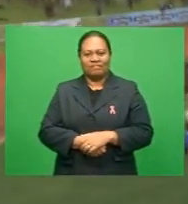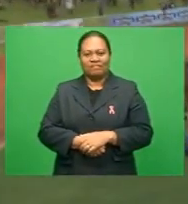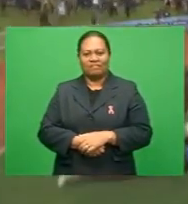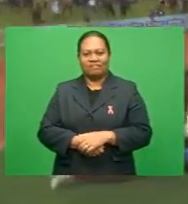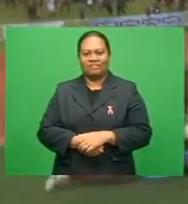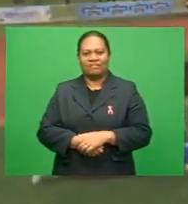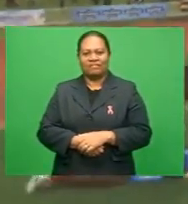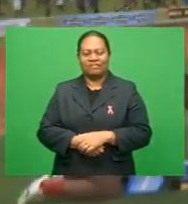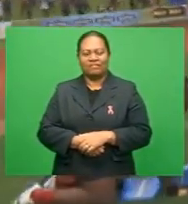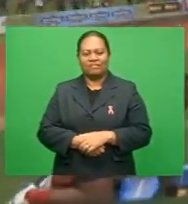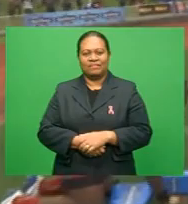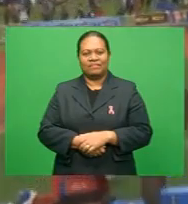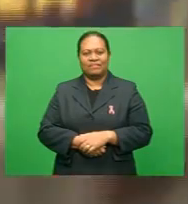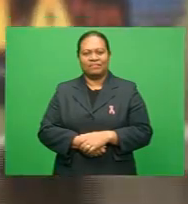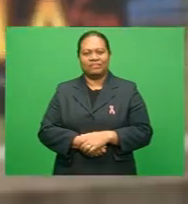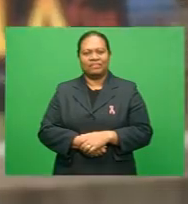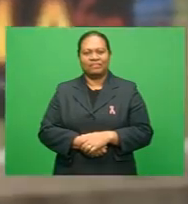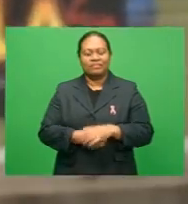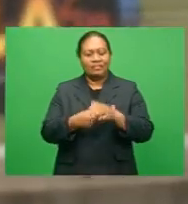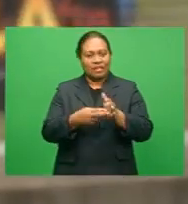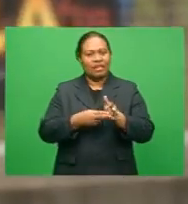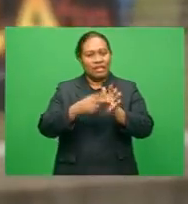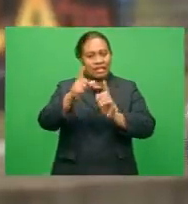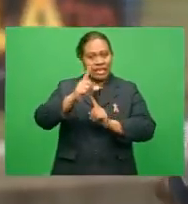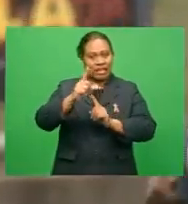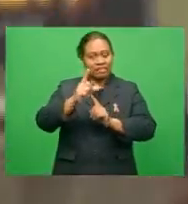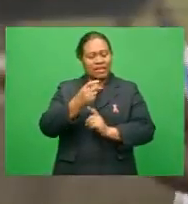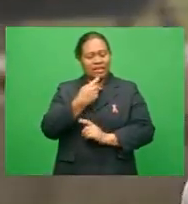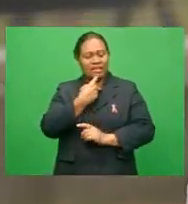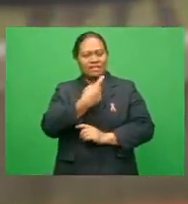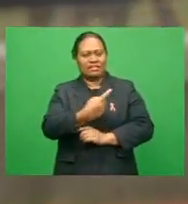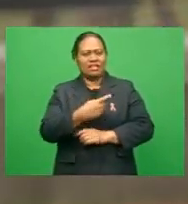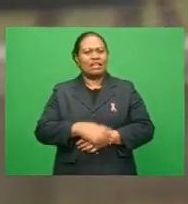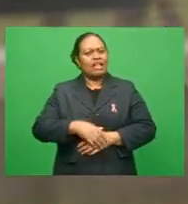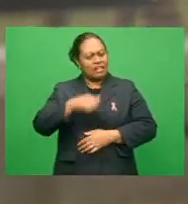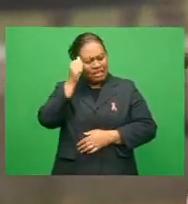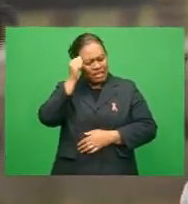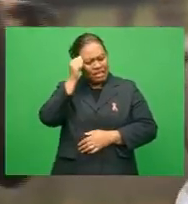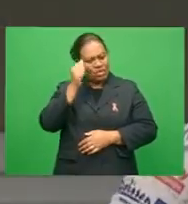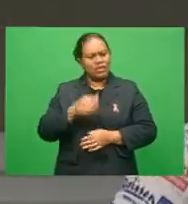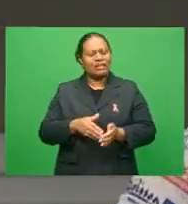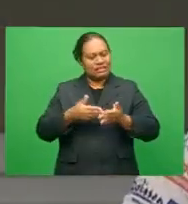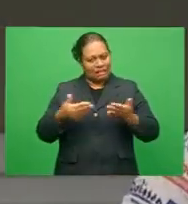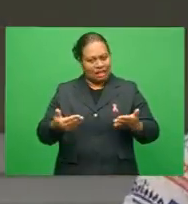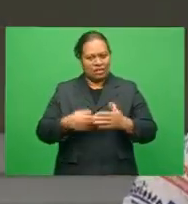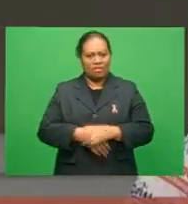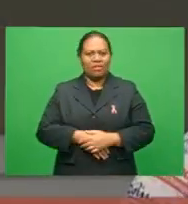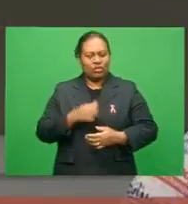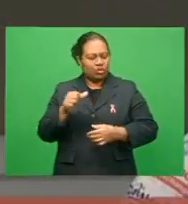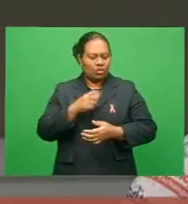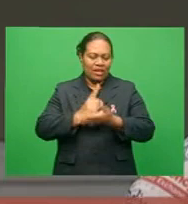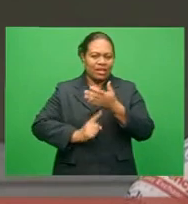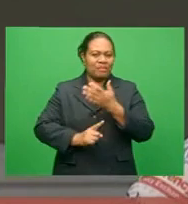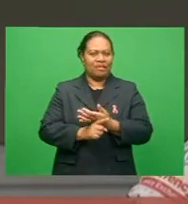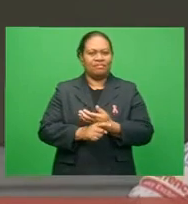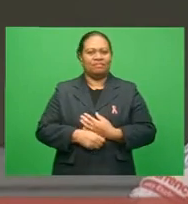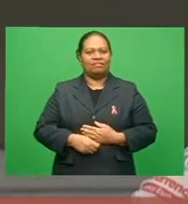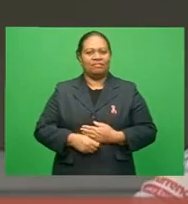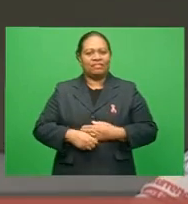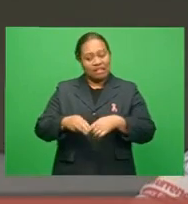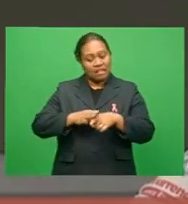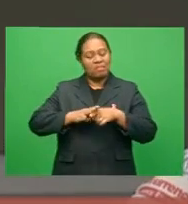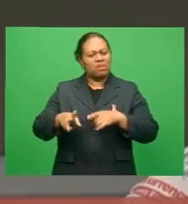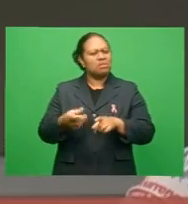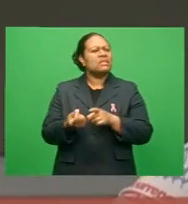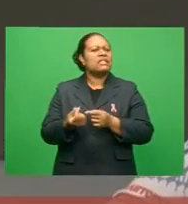Andrew goes in the corner! Nandi captain Vermalu of Wungakoto says they knew it was now or never. The message was just simple for the boys